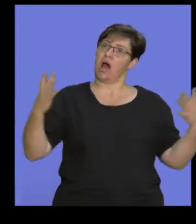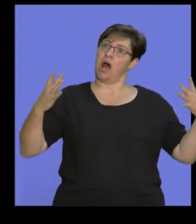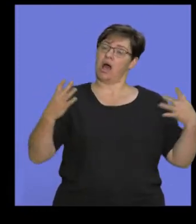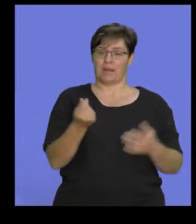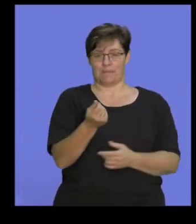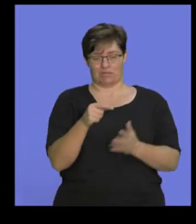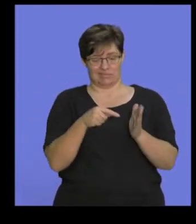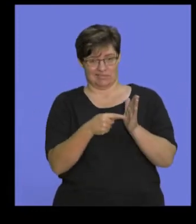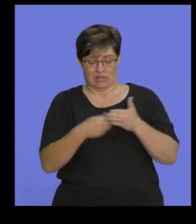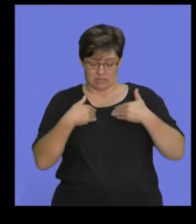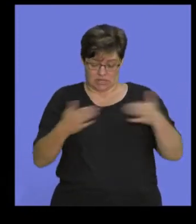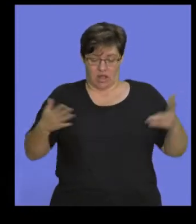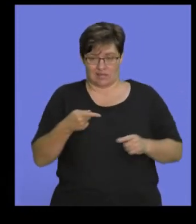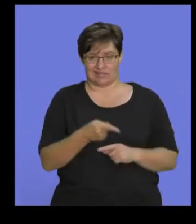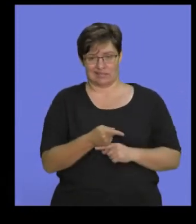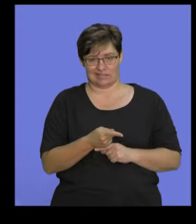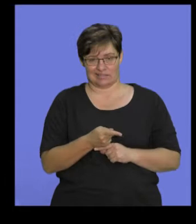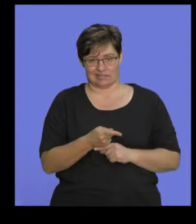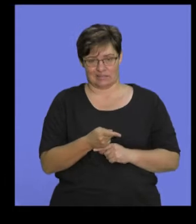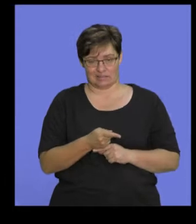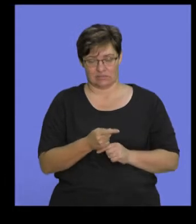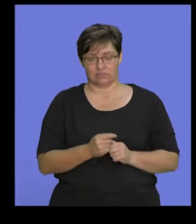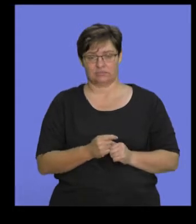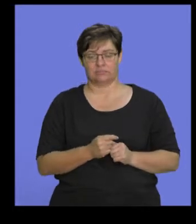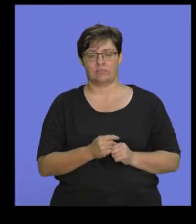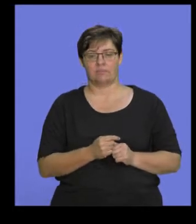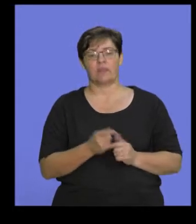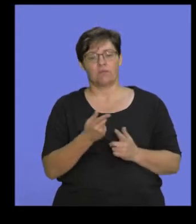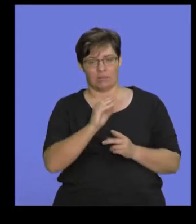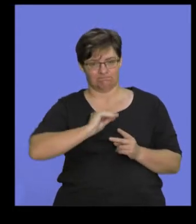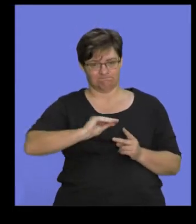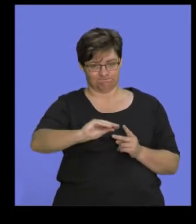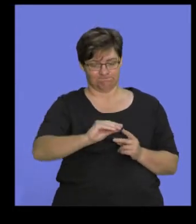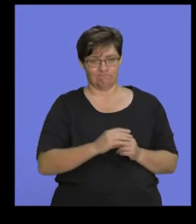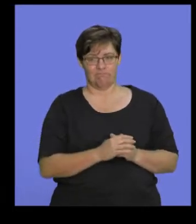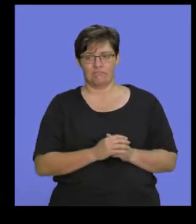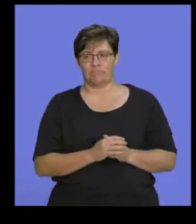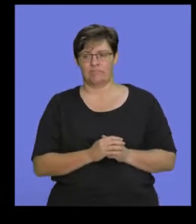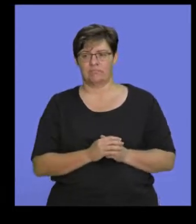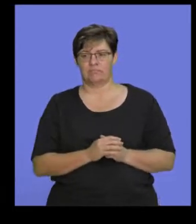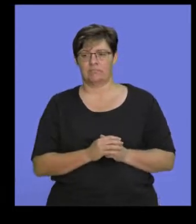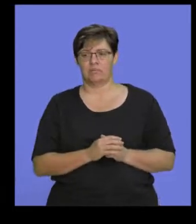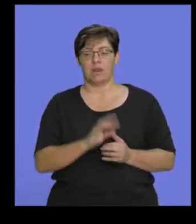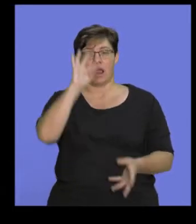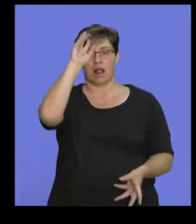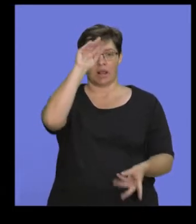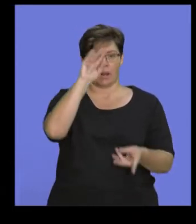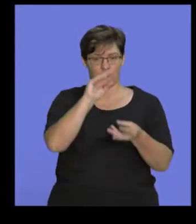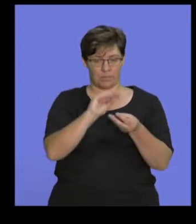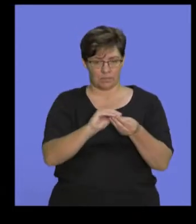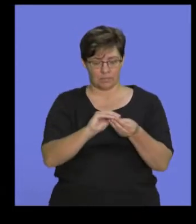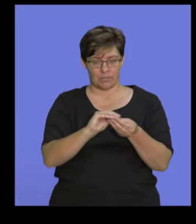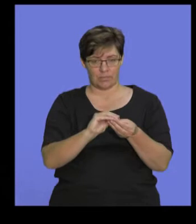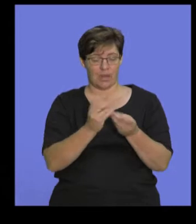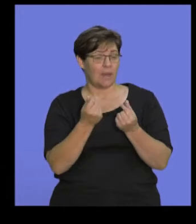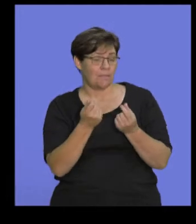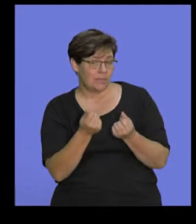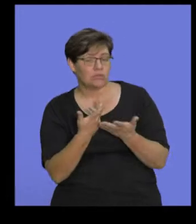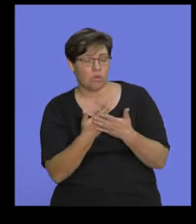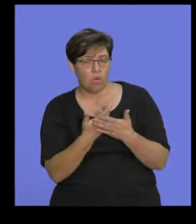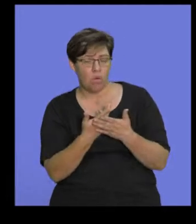you know that this is the amount that you start with when you are investing. I have the accumulated amount or